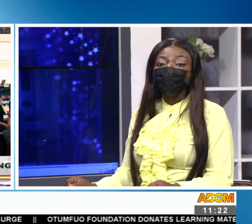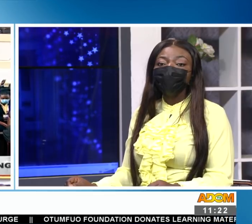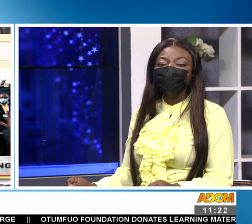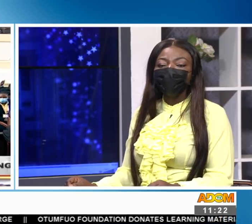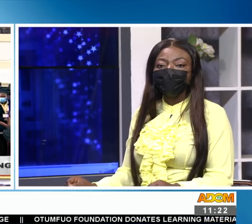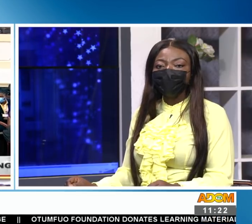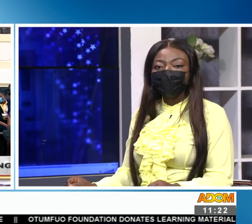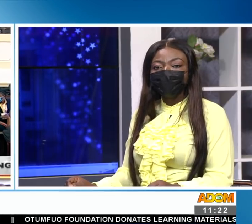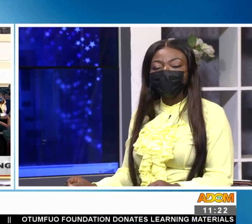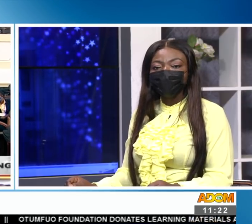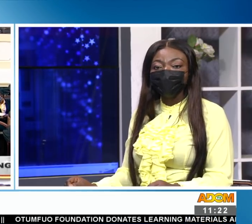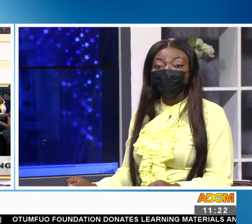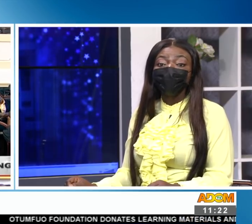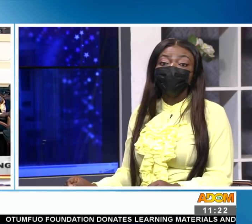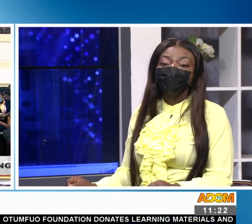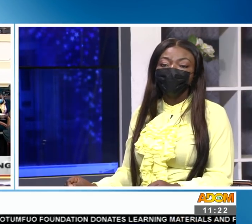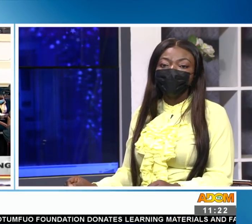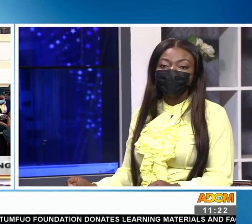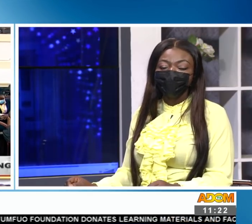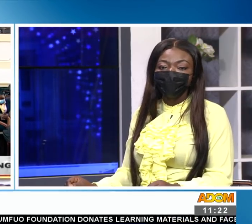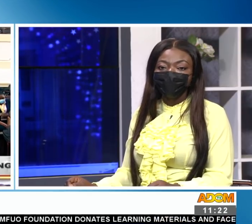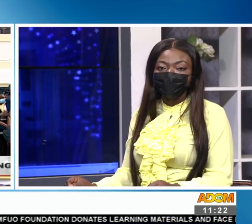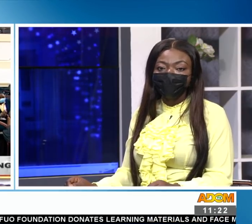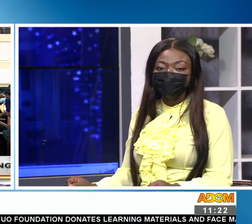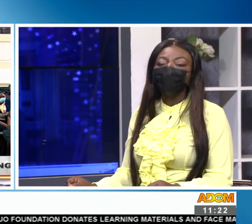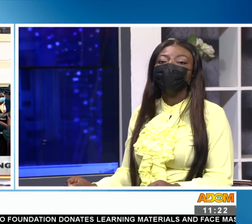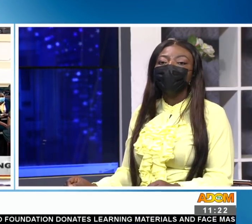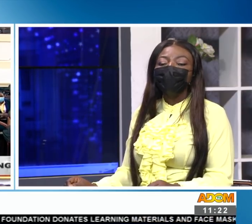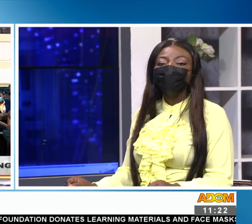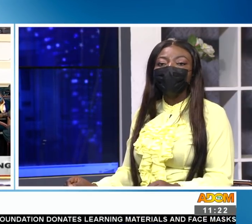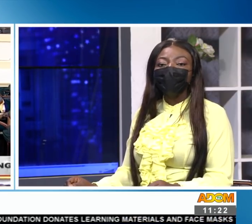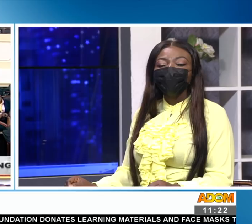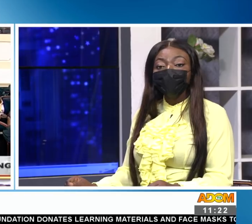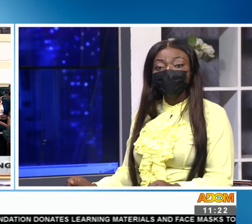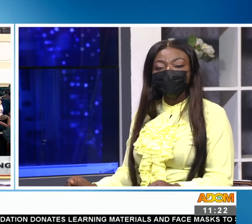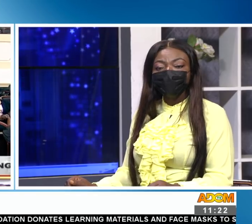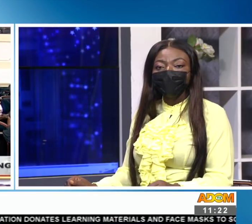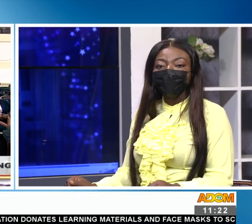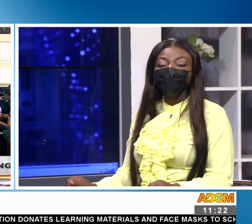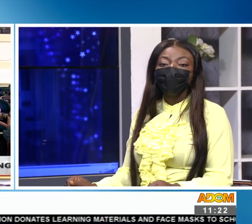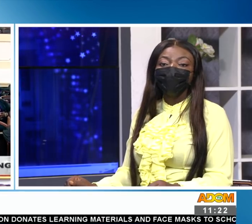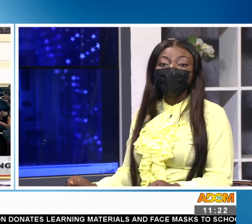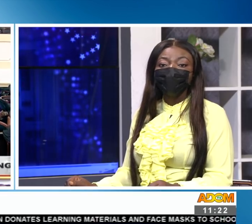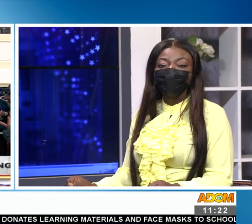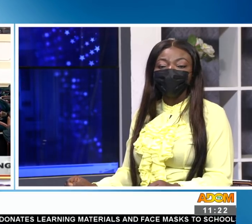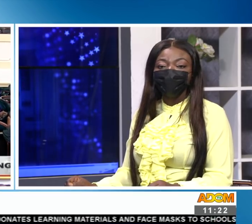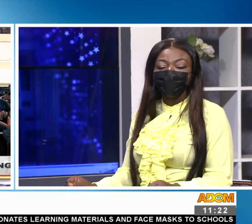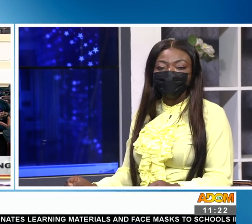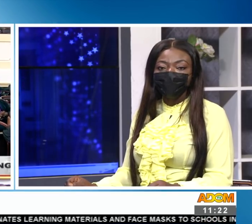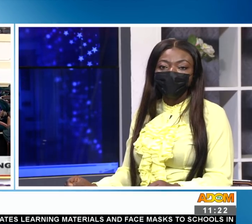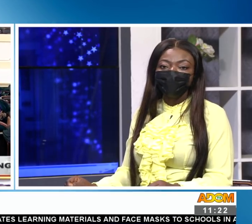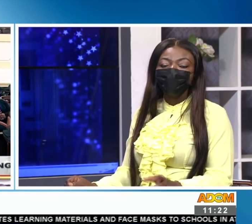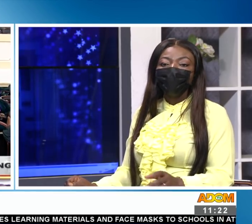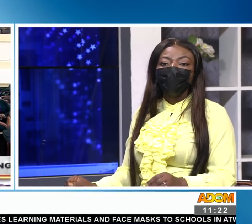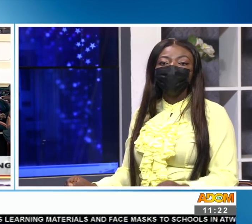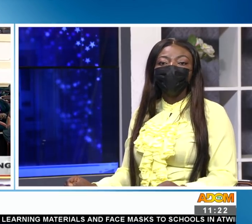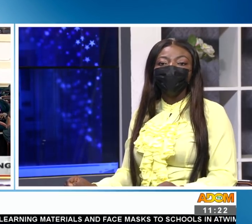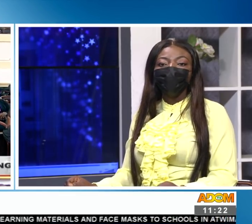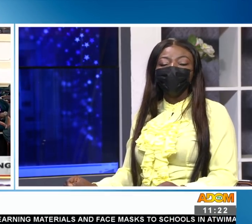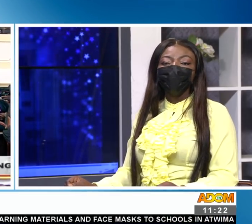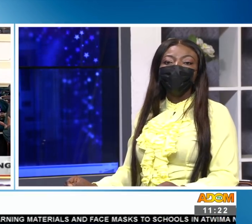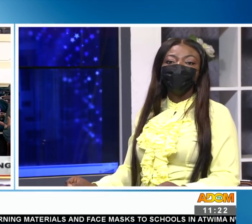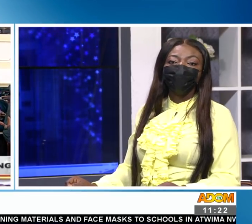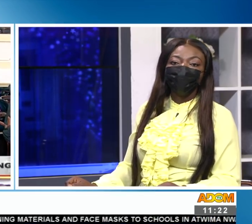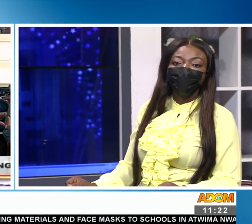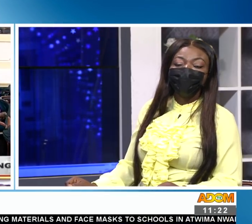de first respondent e de ne de atodwa second respondent so de ne de aba ama questions a e wo se judges no so ebisa no